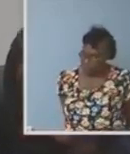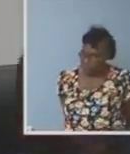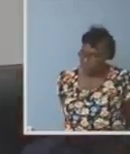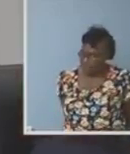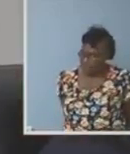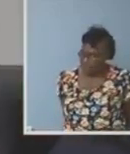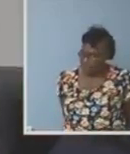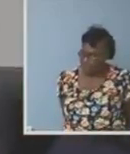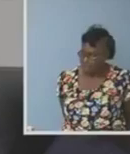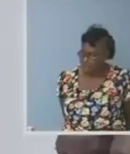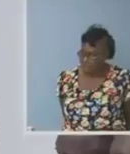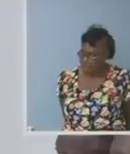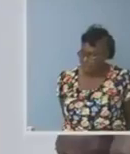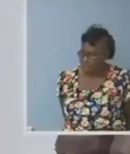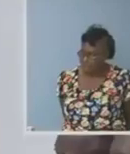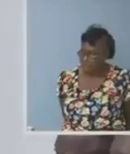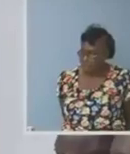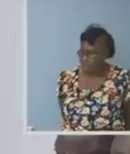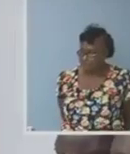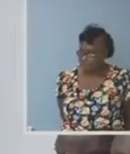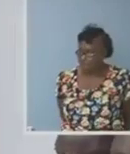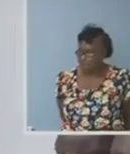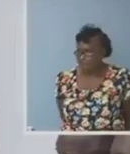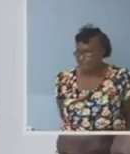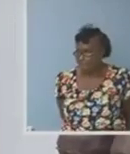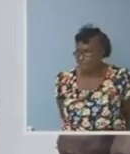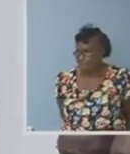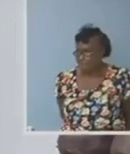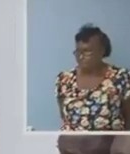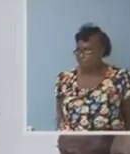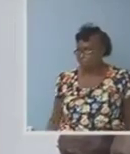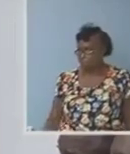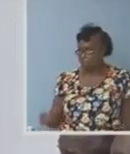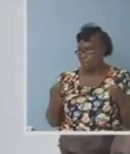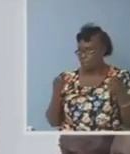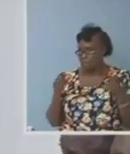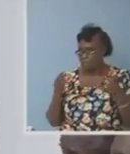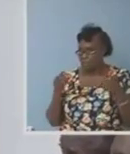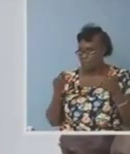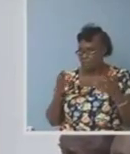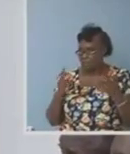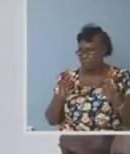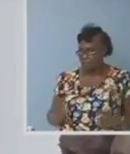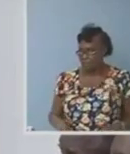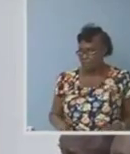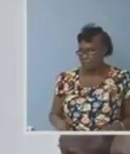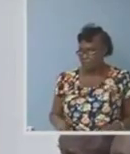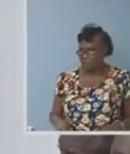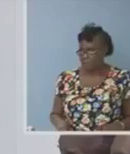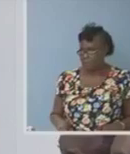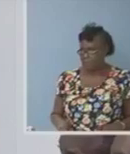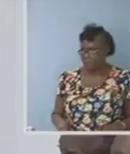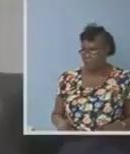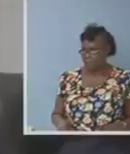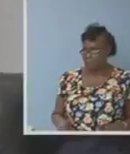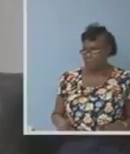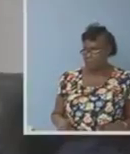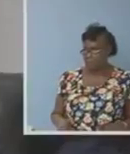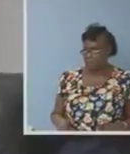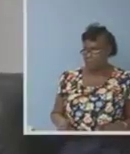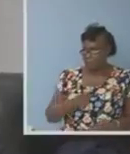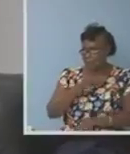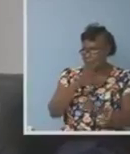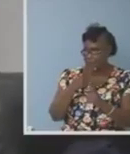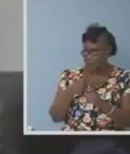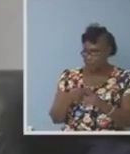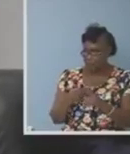Yes. And as I was just reminded, the majority of the persons who are positive will be well. You would know